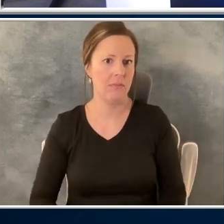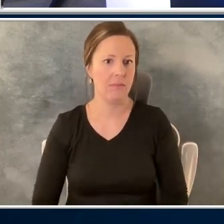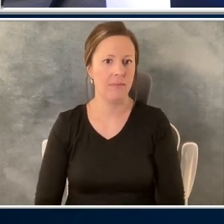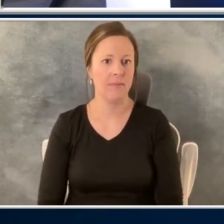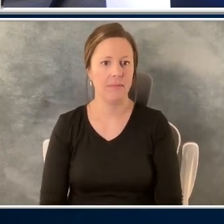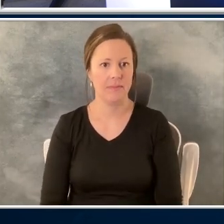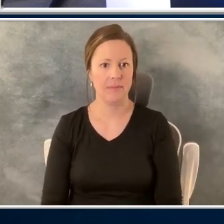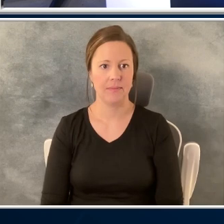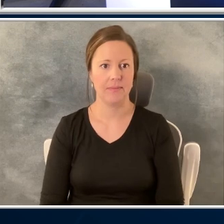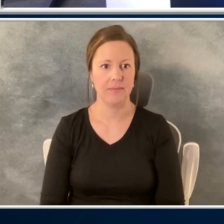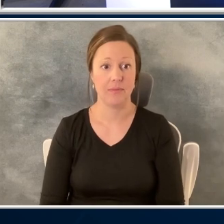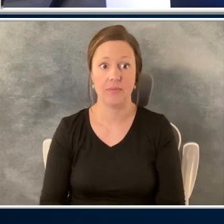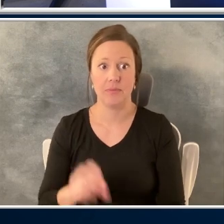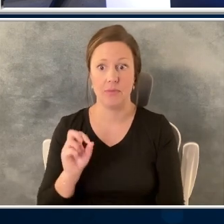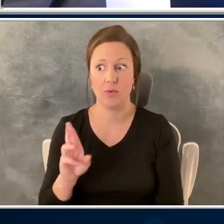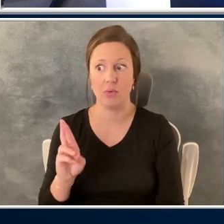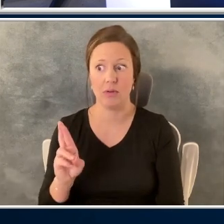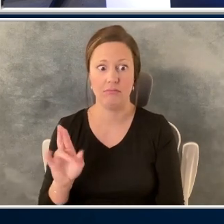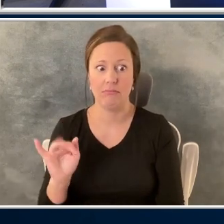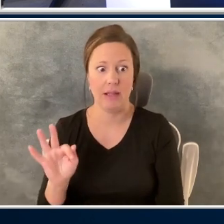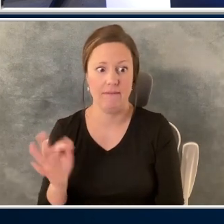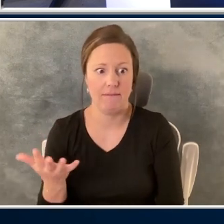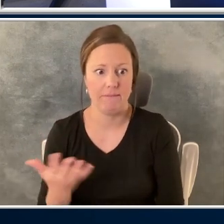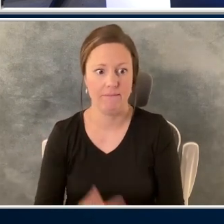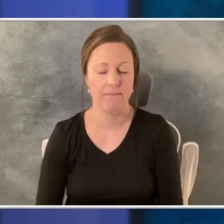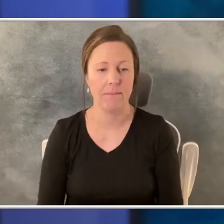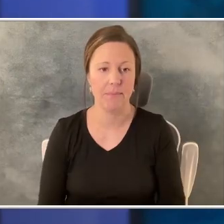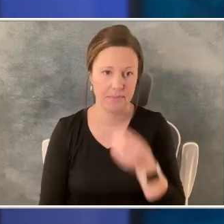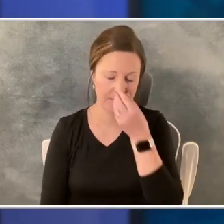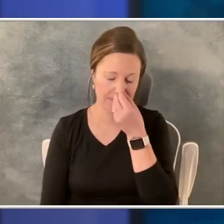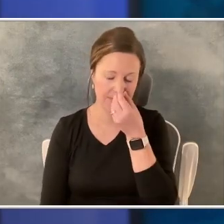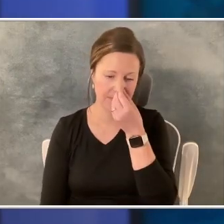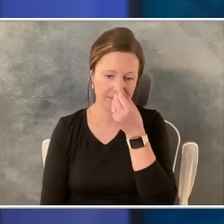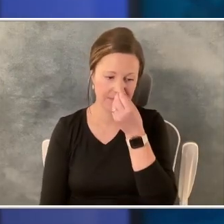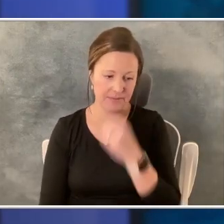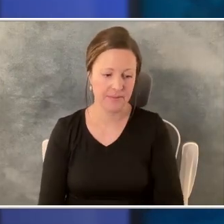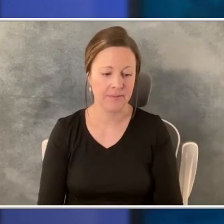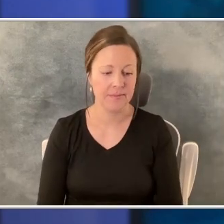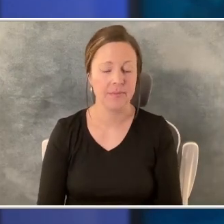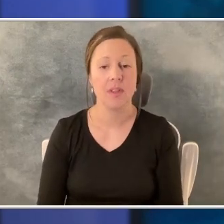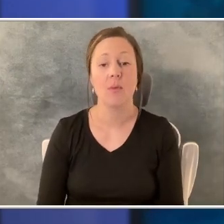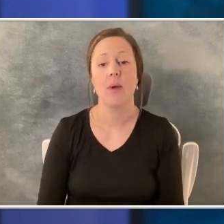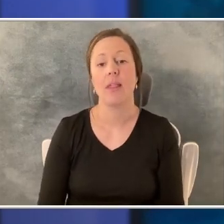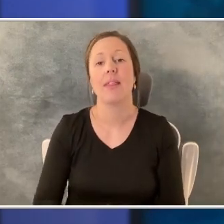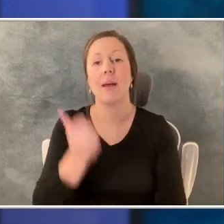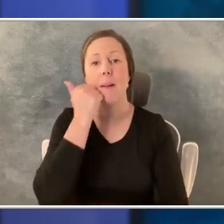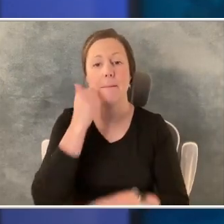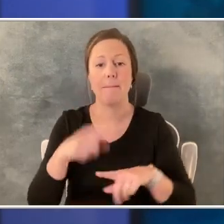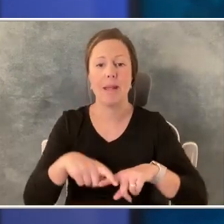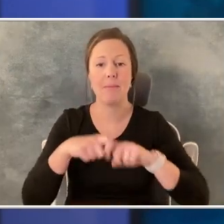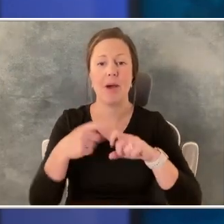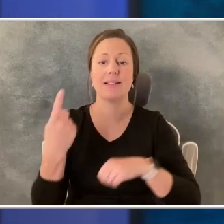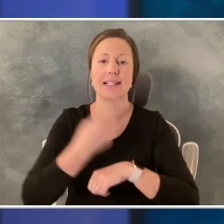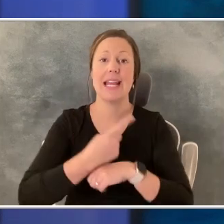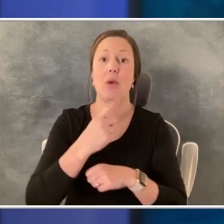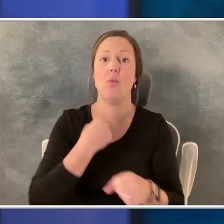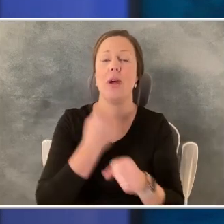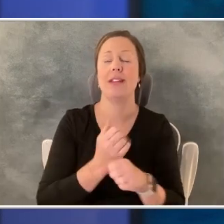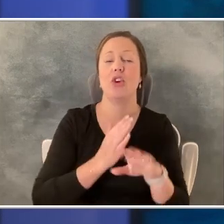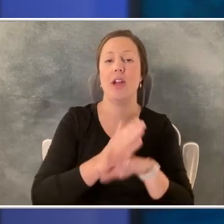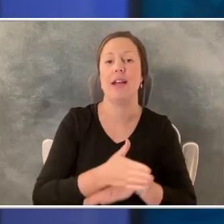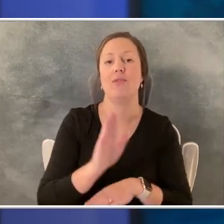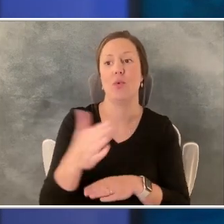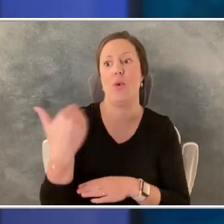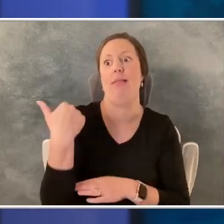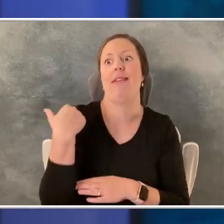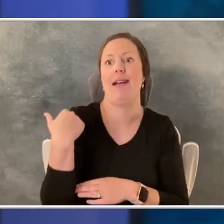Or if? Well, as Dr. Haver mentioned, menopause is this day 1 year after your last period, right? And I think that